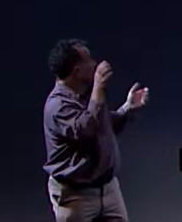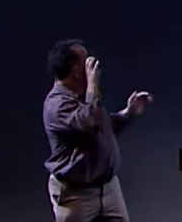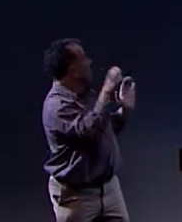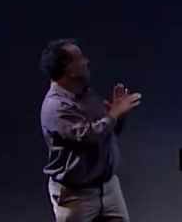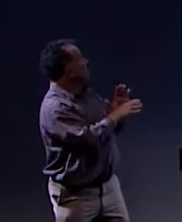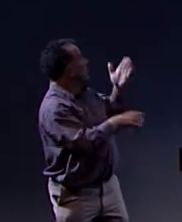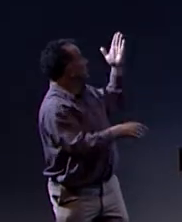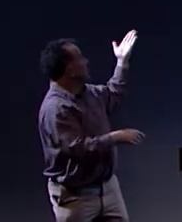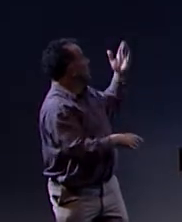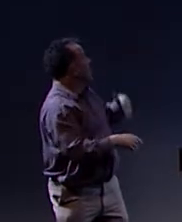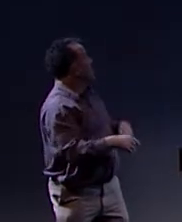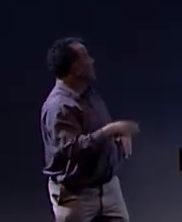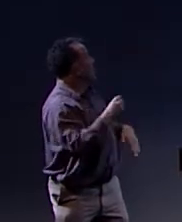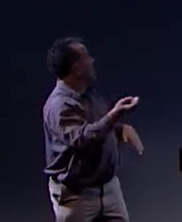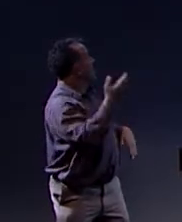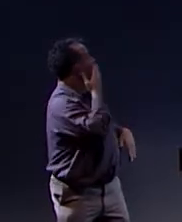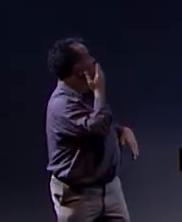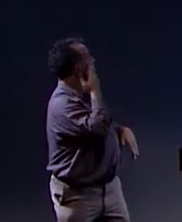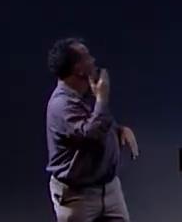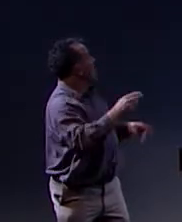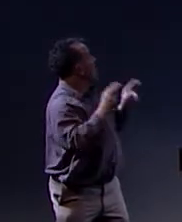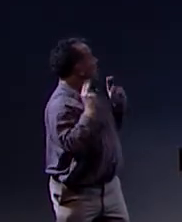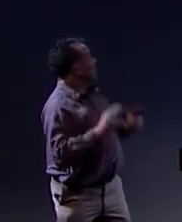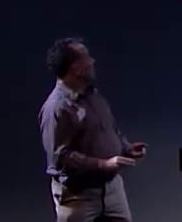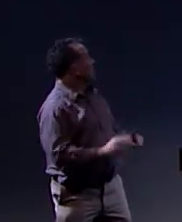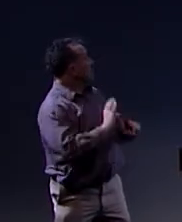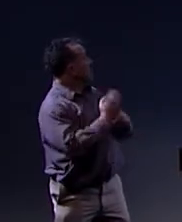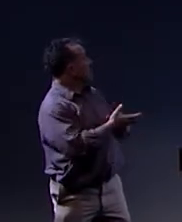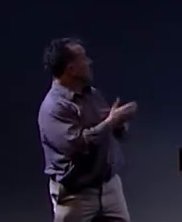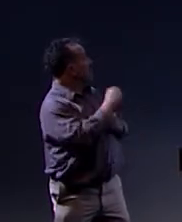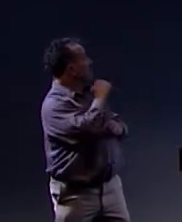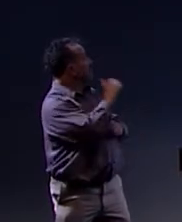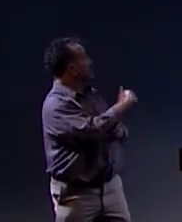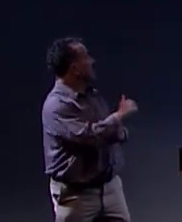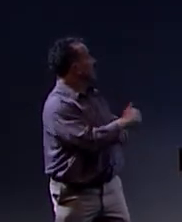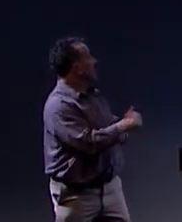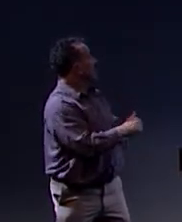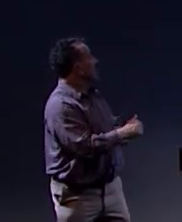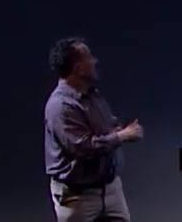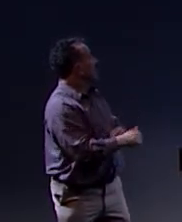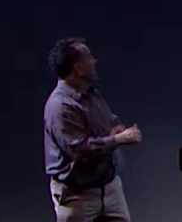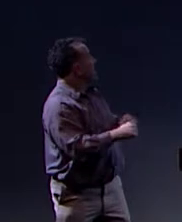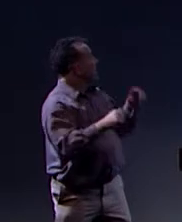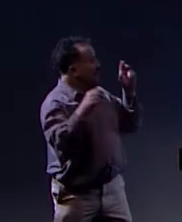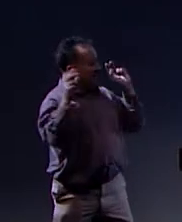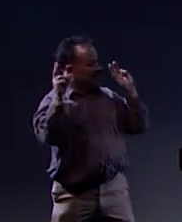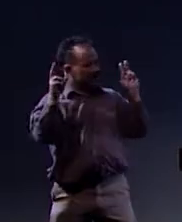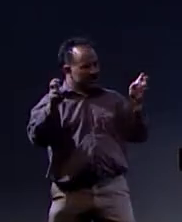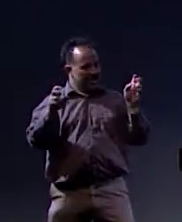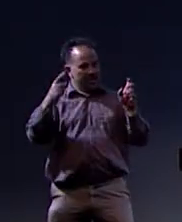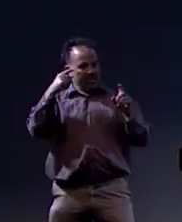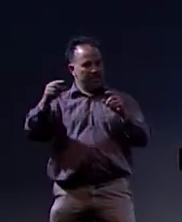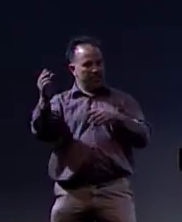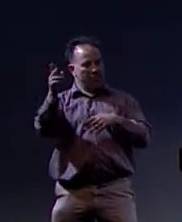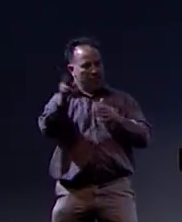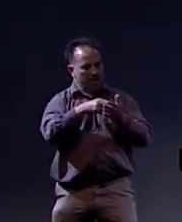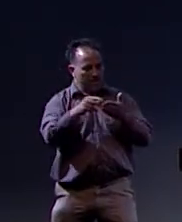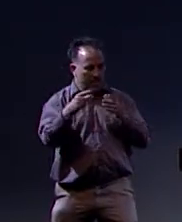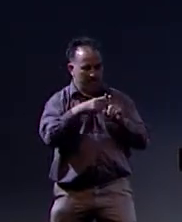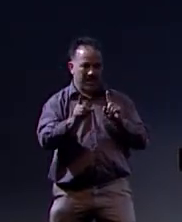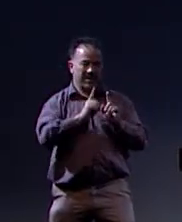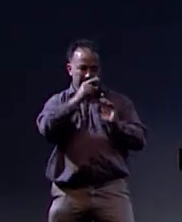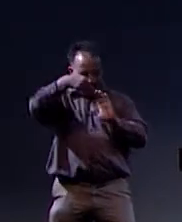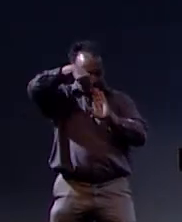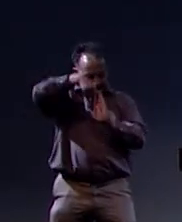Magritte. And you know, the human condition is not a pretentious title for a painting. It is actually a